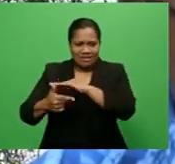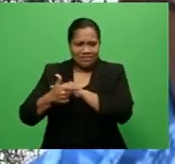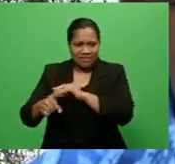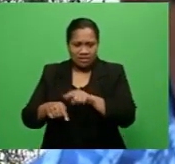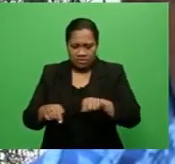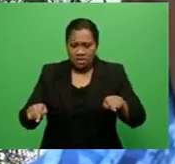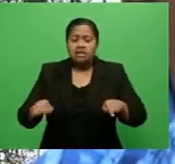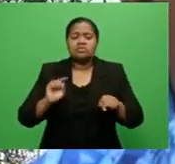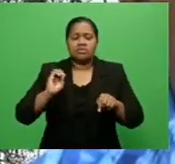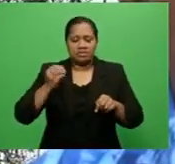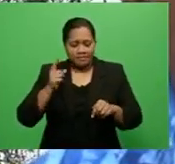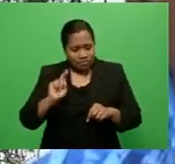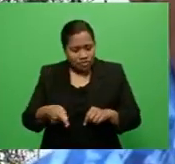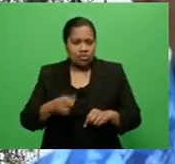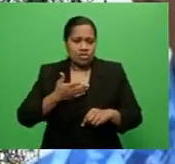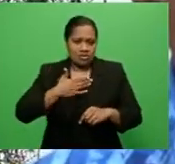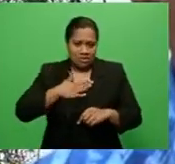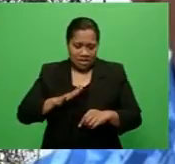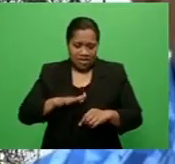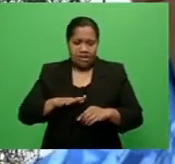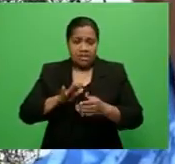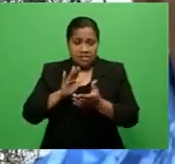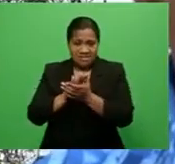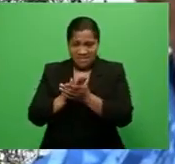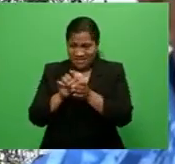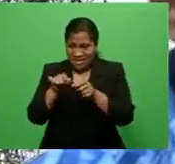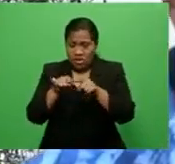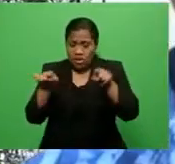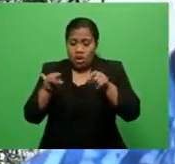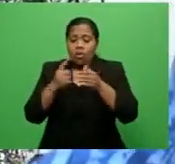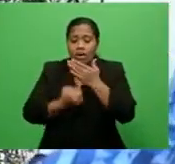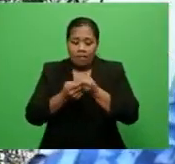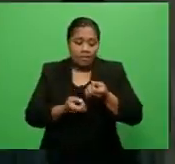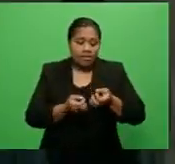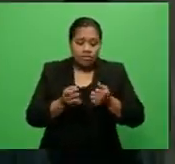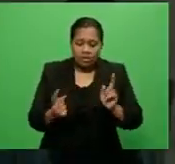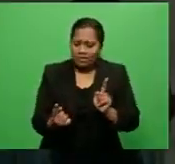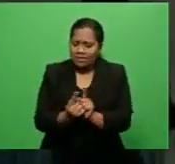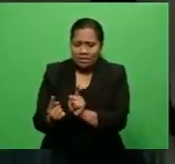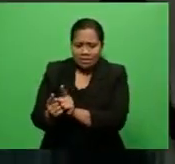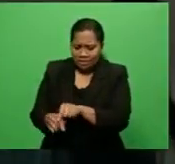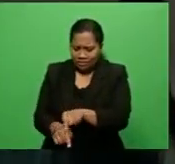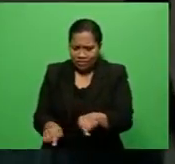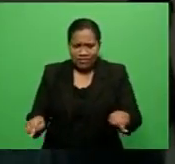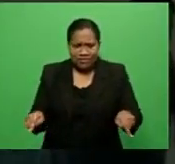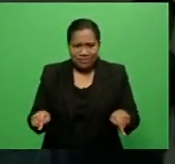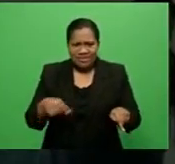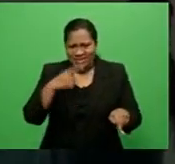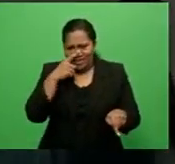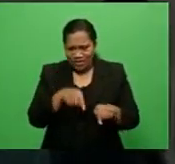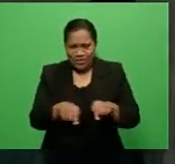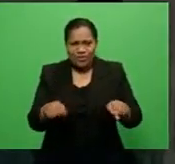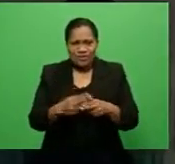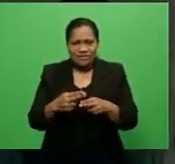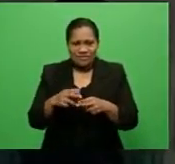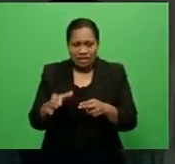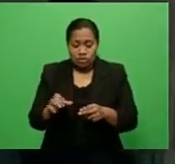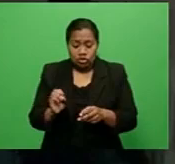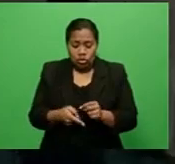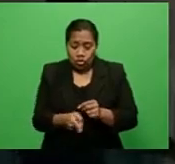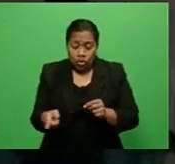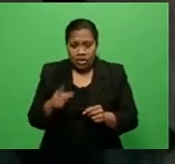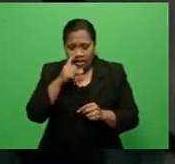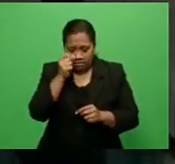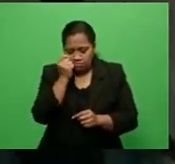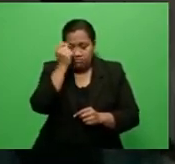the farmers level so they understand the requirements of important countries. The